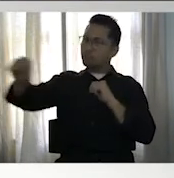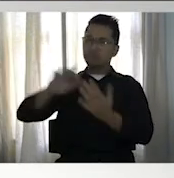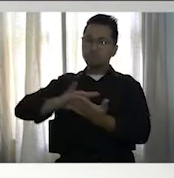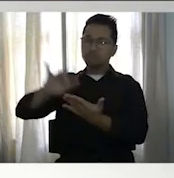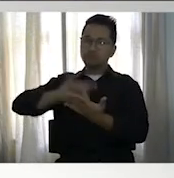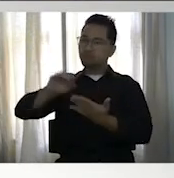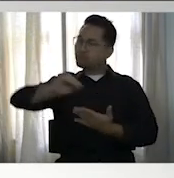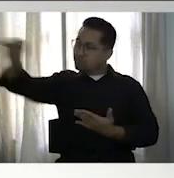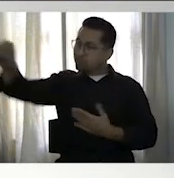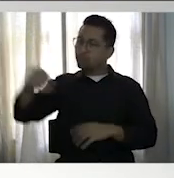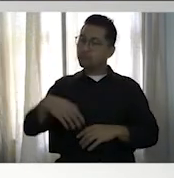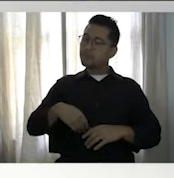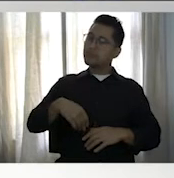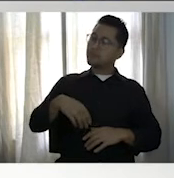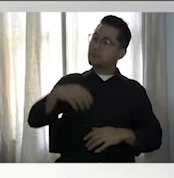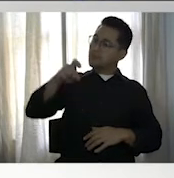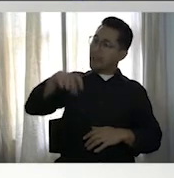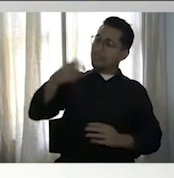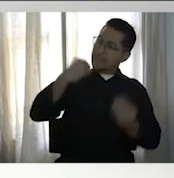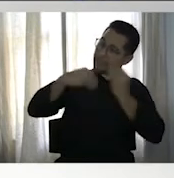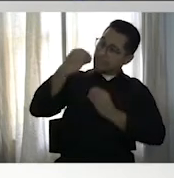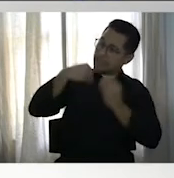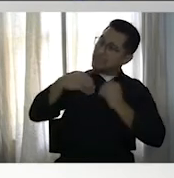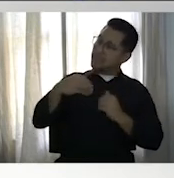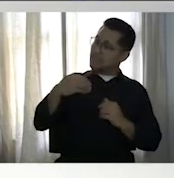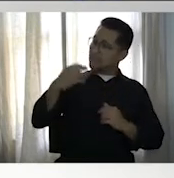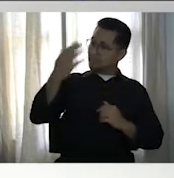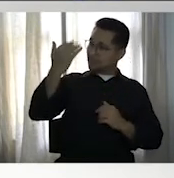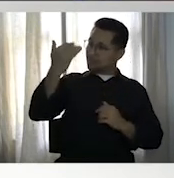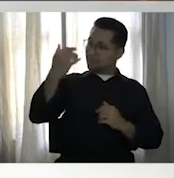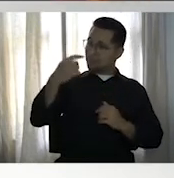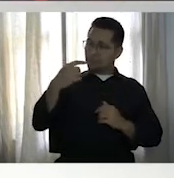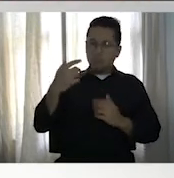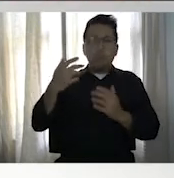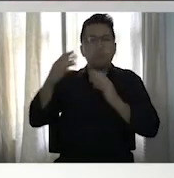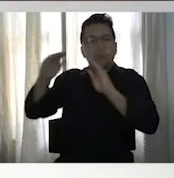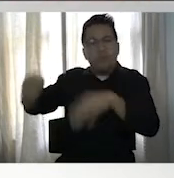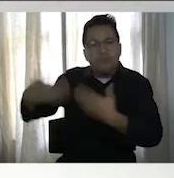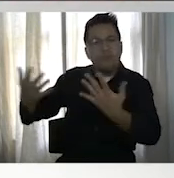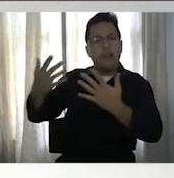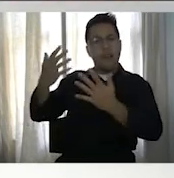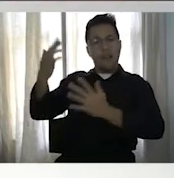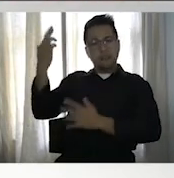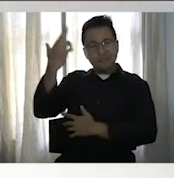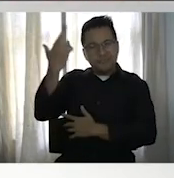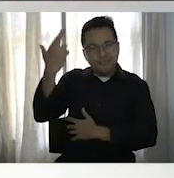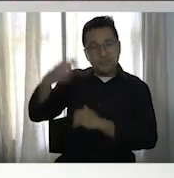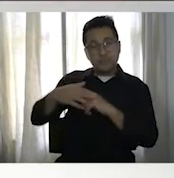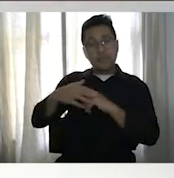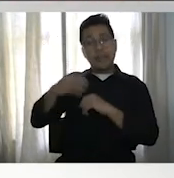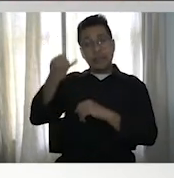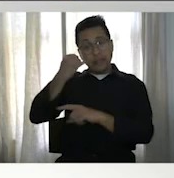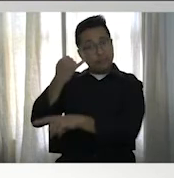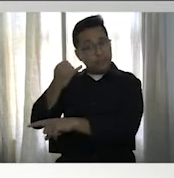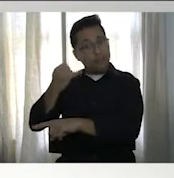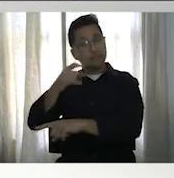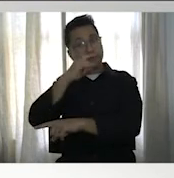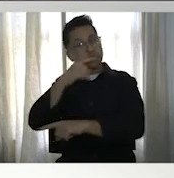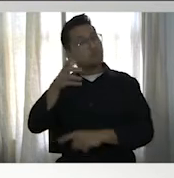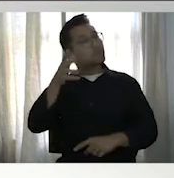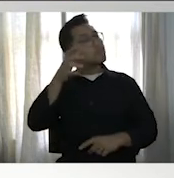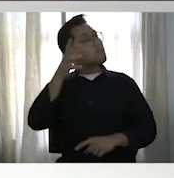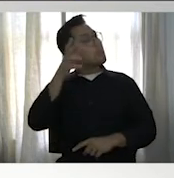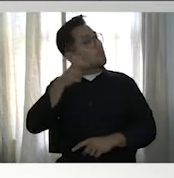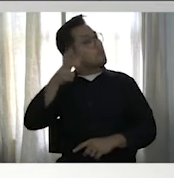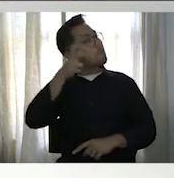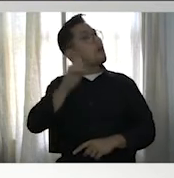We need to eat dinner now so that we can give a reason. And the more the children hear that, the more